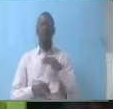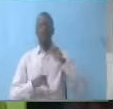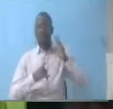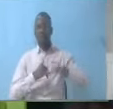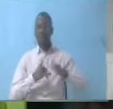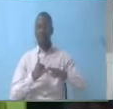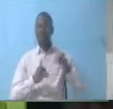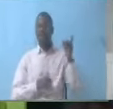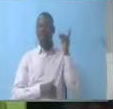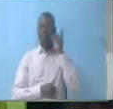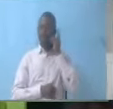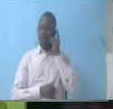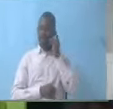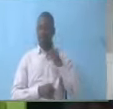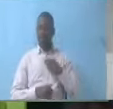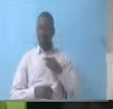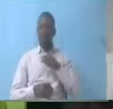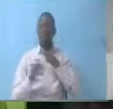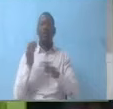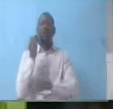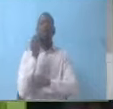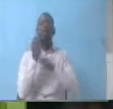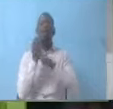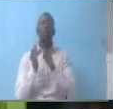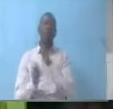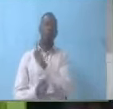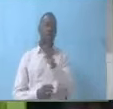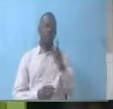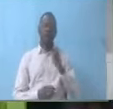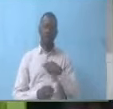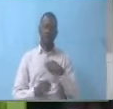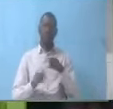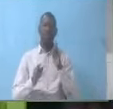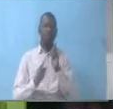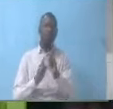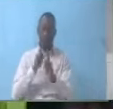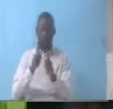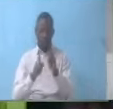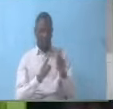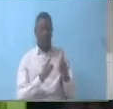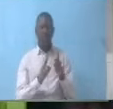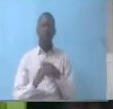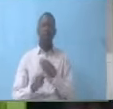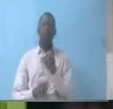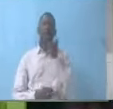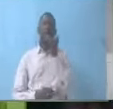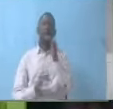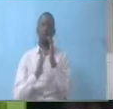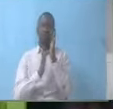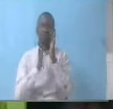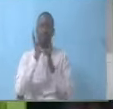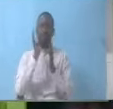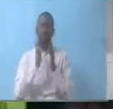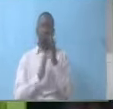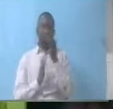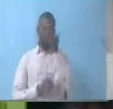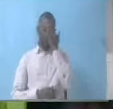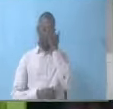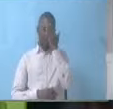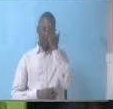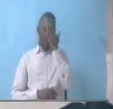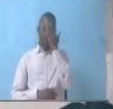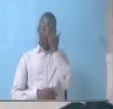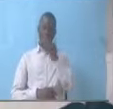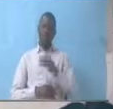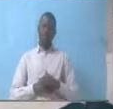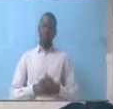the day, you shall reward each and every one accordingly. This we ask through Jesus Christ our Lord.